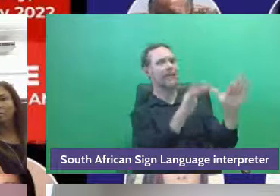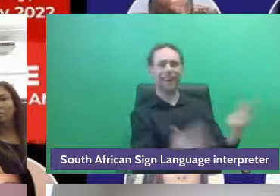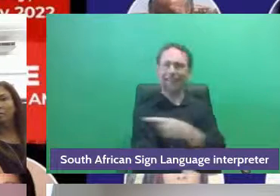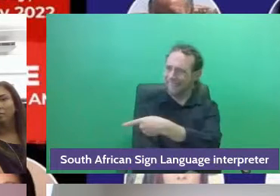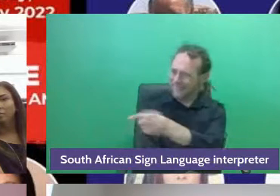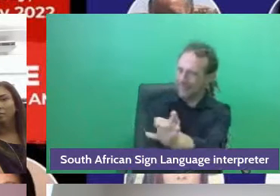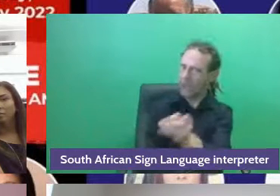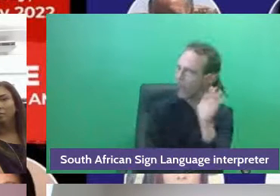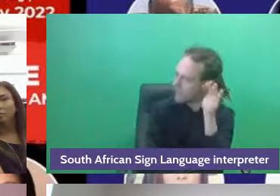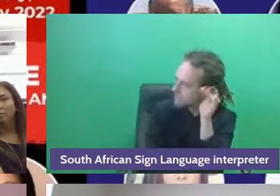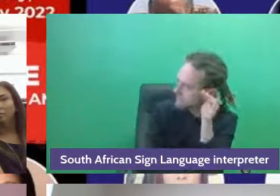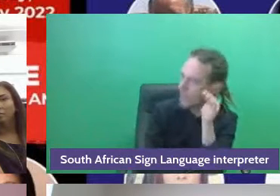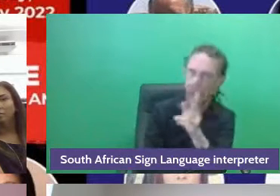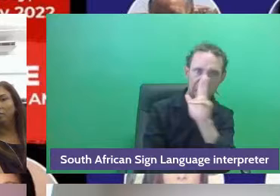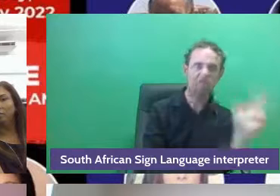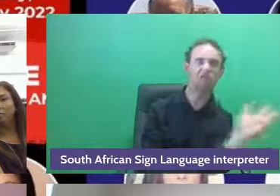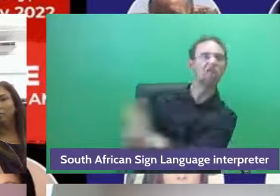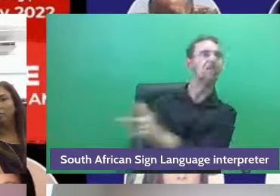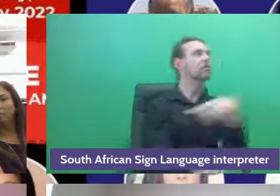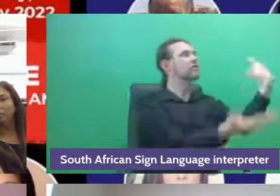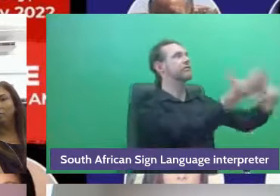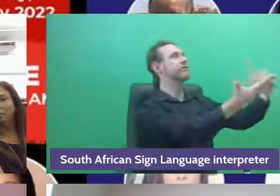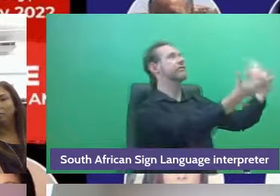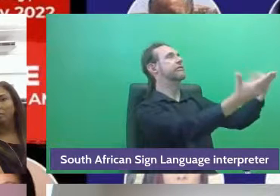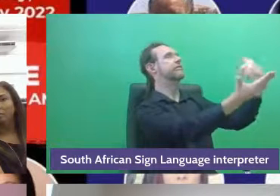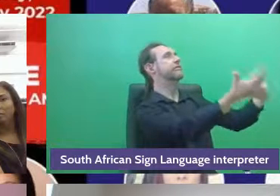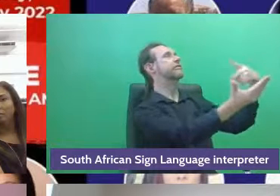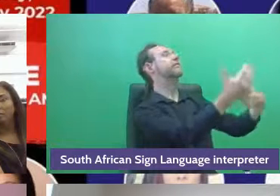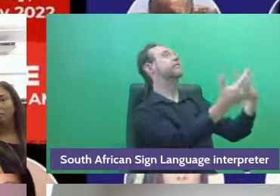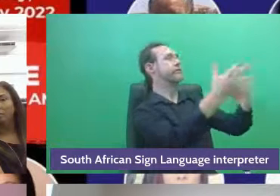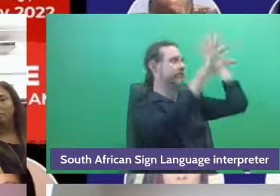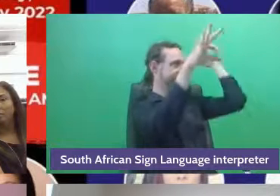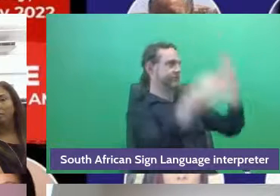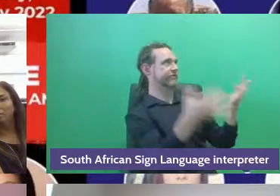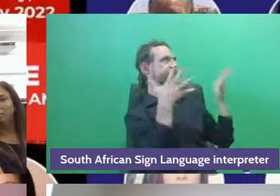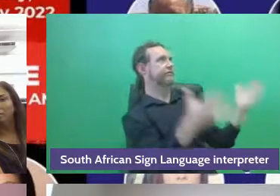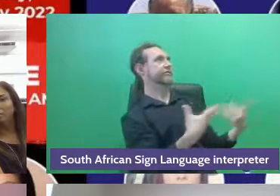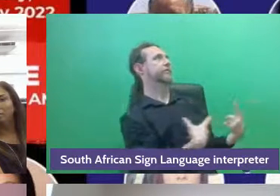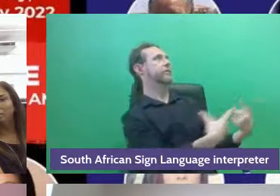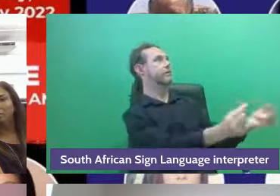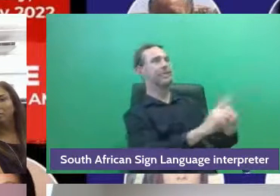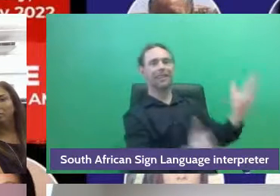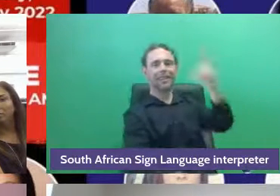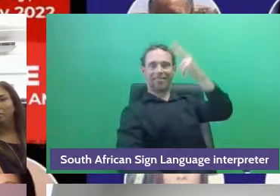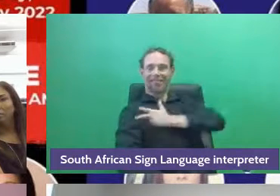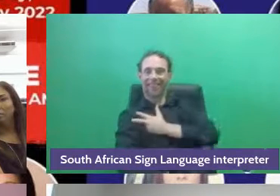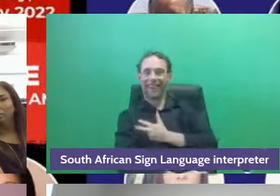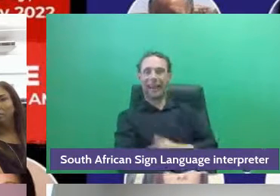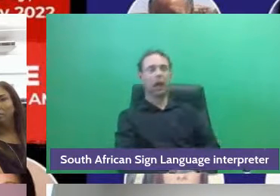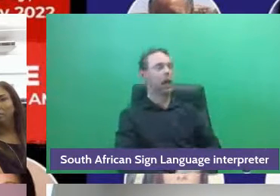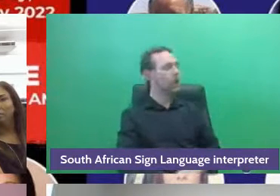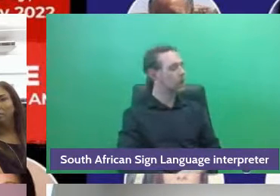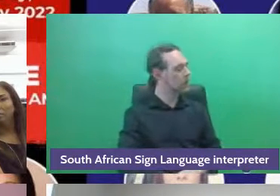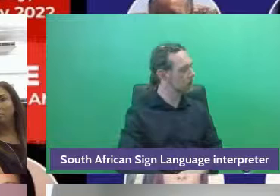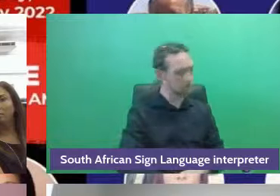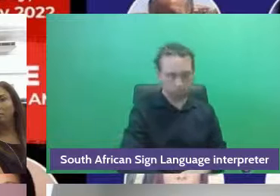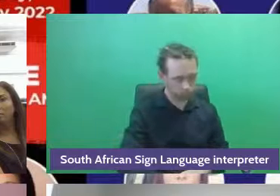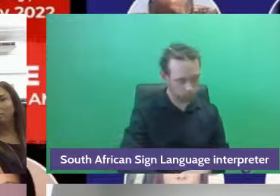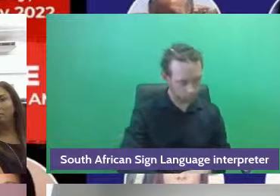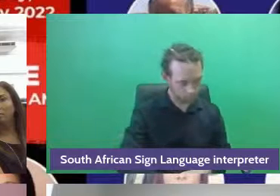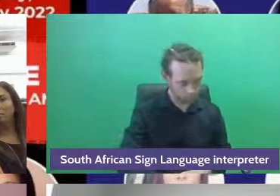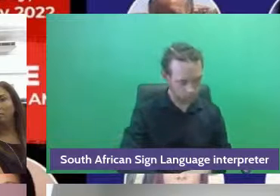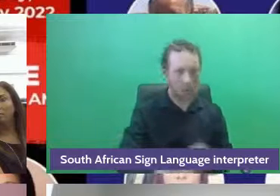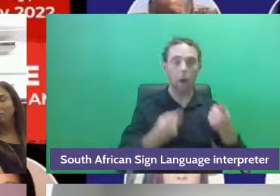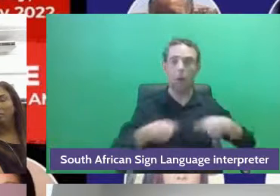knowledge on how to navigate the different spaces. So when we are organizing, we need to and ensure that there